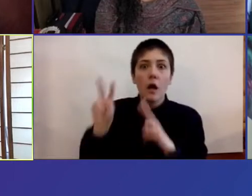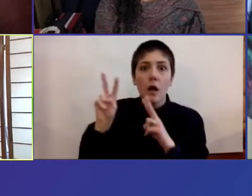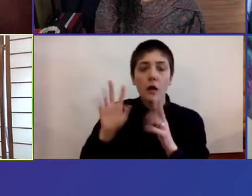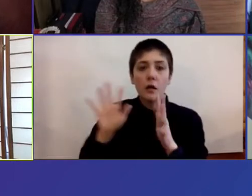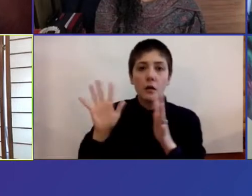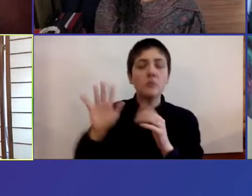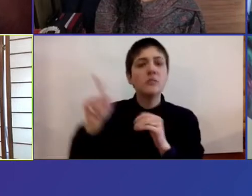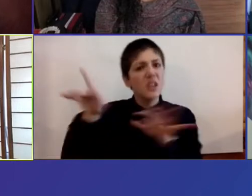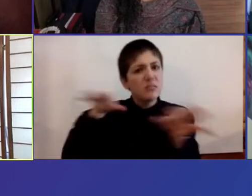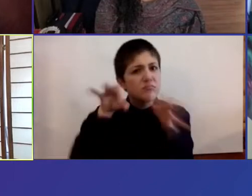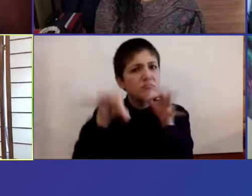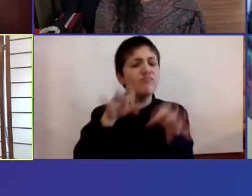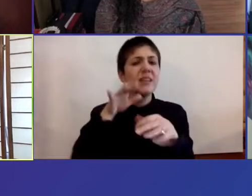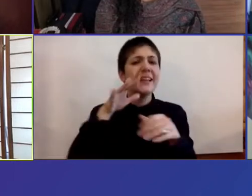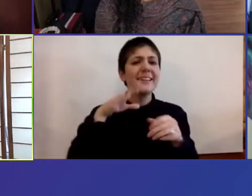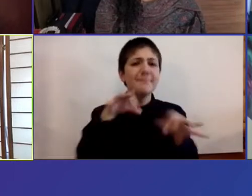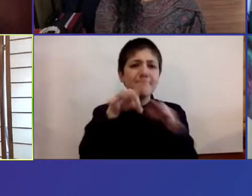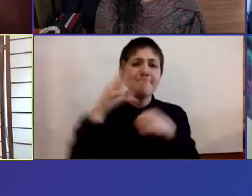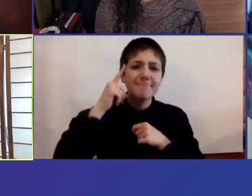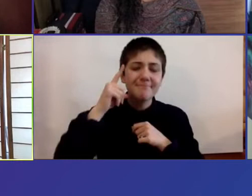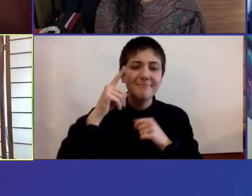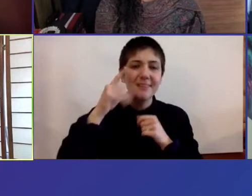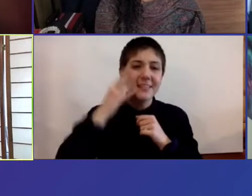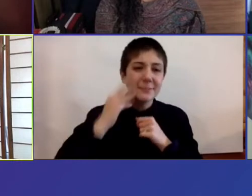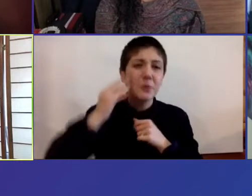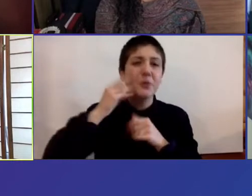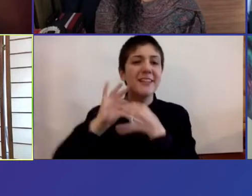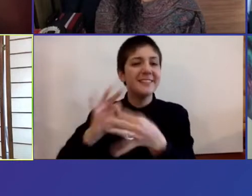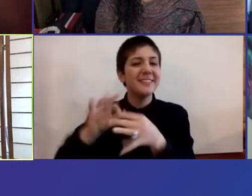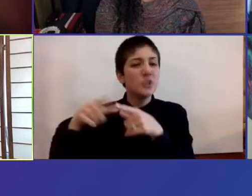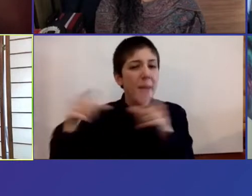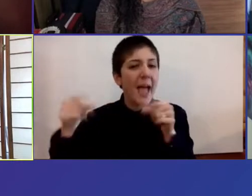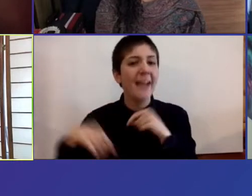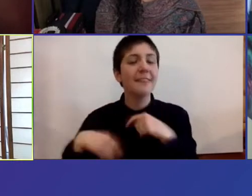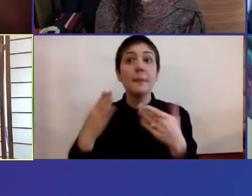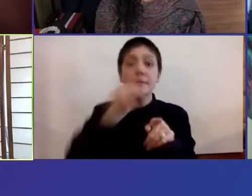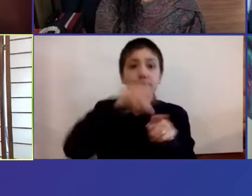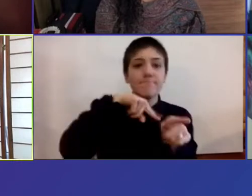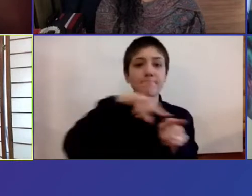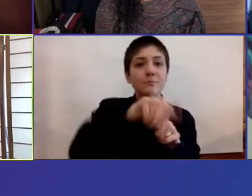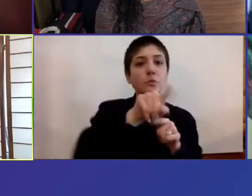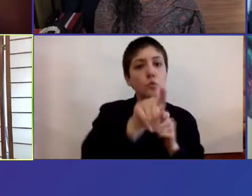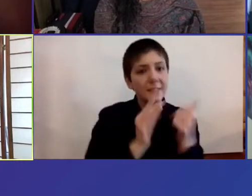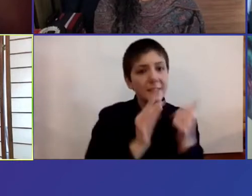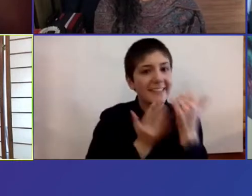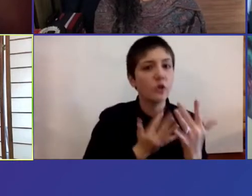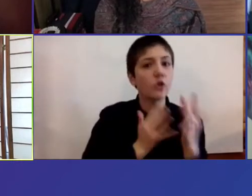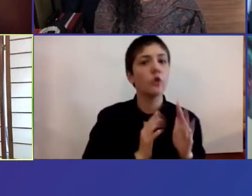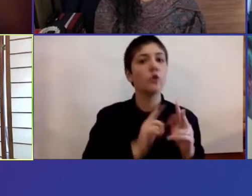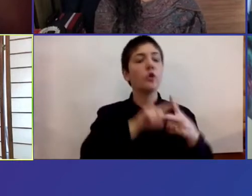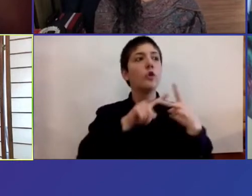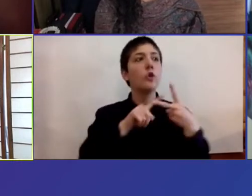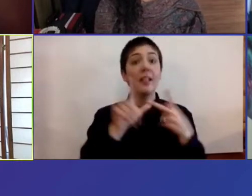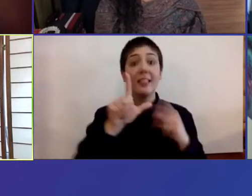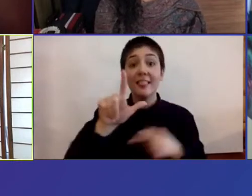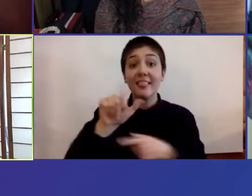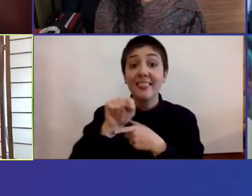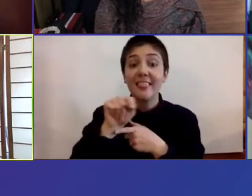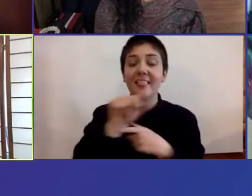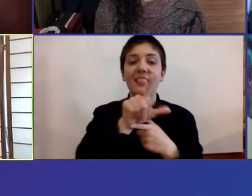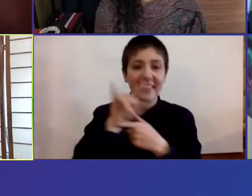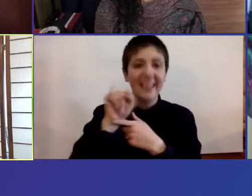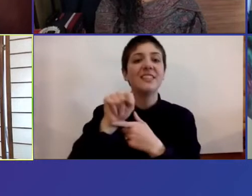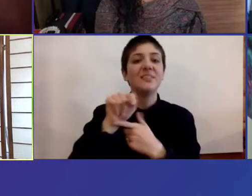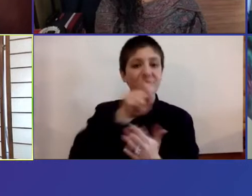your results, your life experience as a senior, and you can appreciate this literature, the poetry, rather